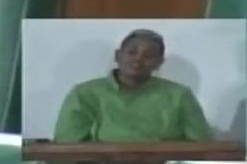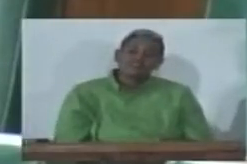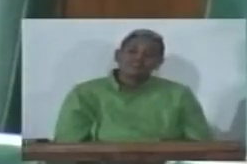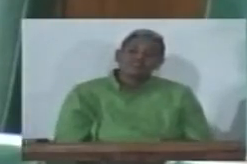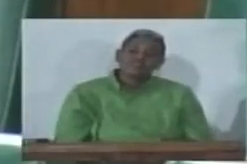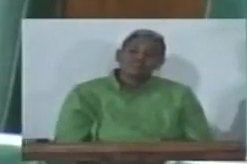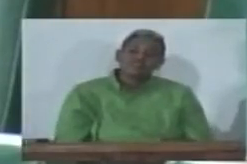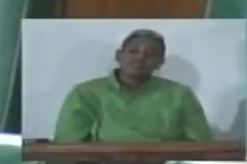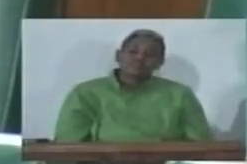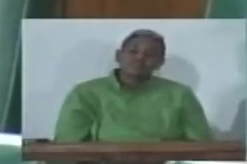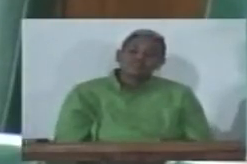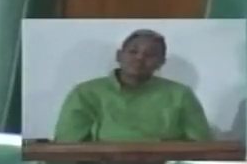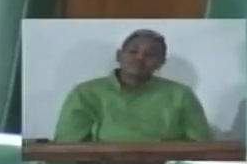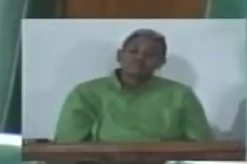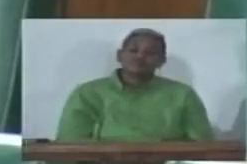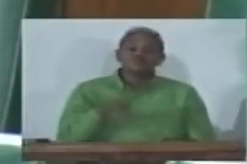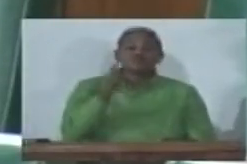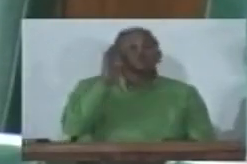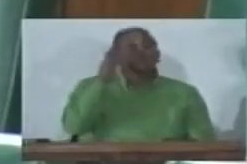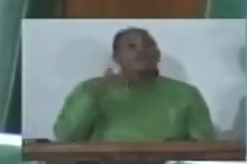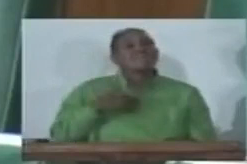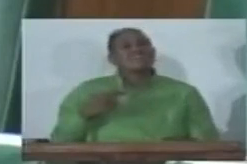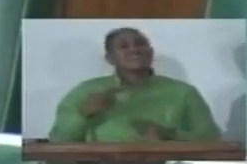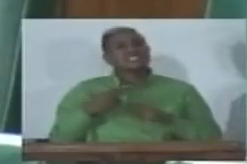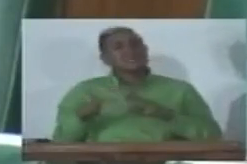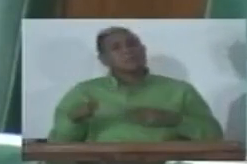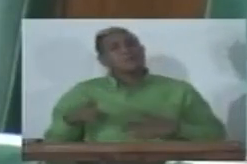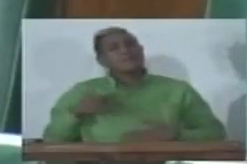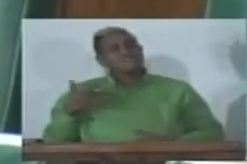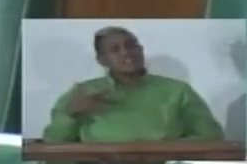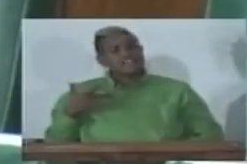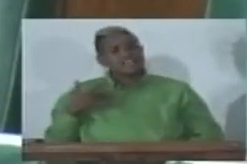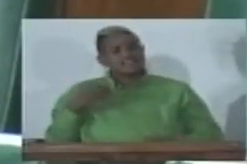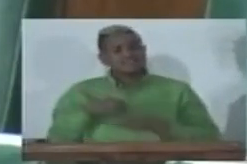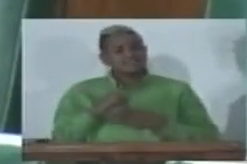You would have had a temporary feeling of disability.